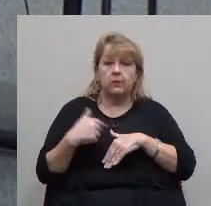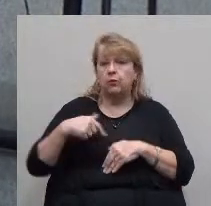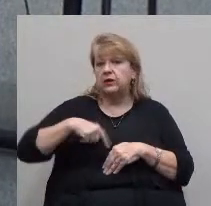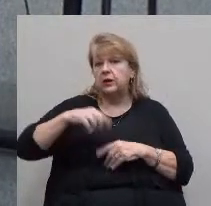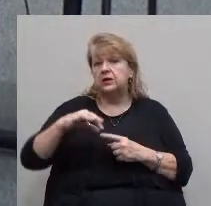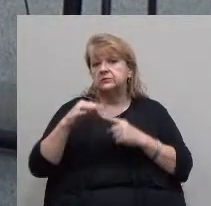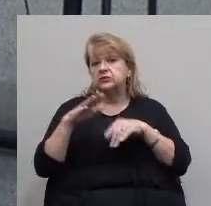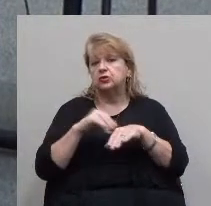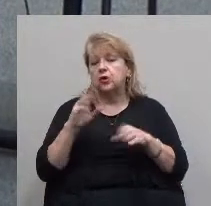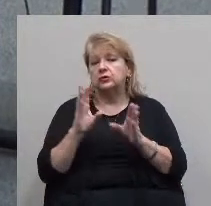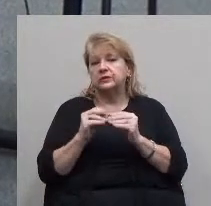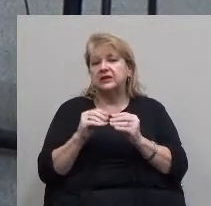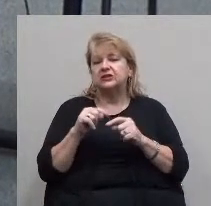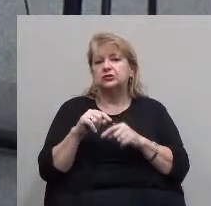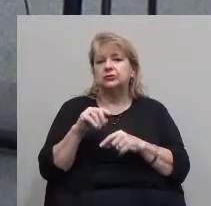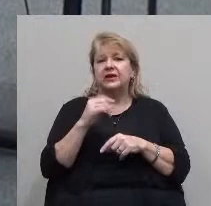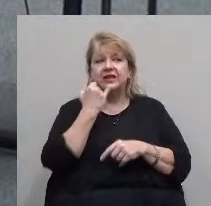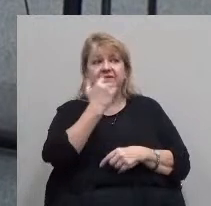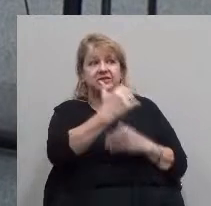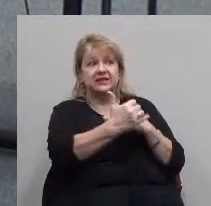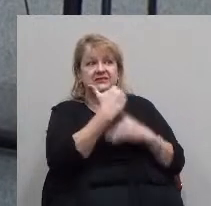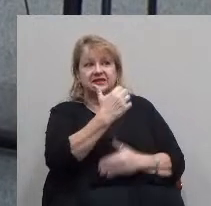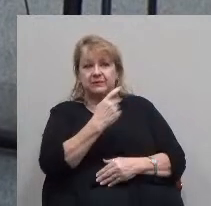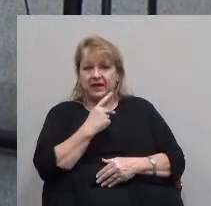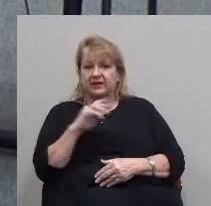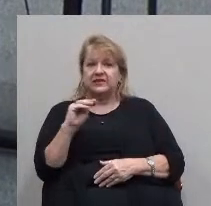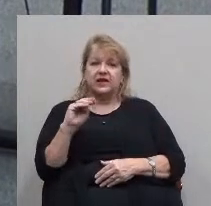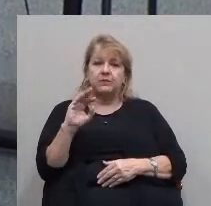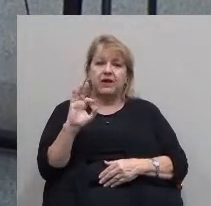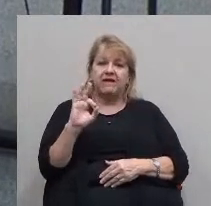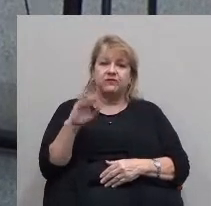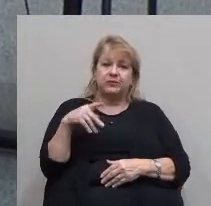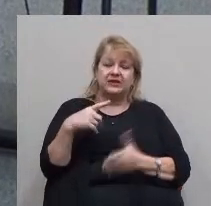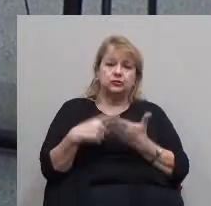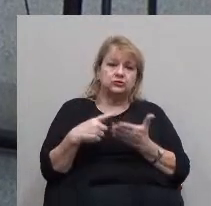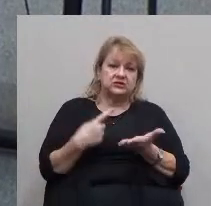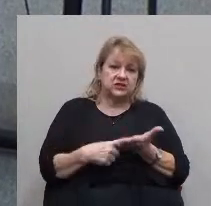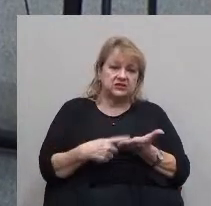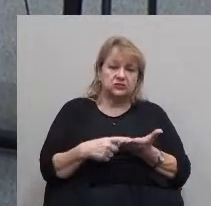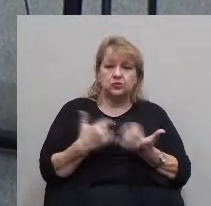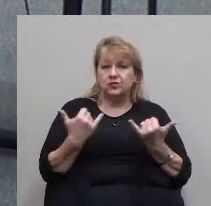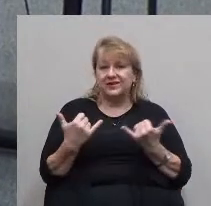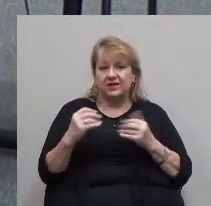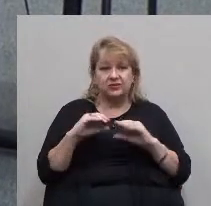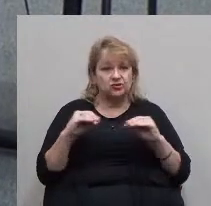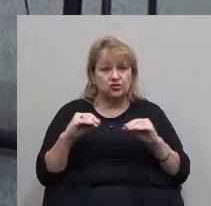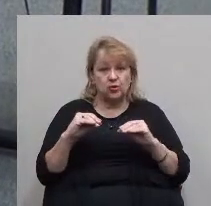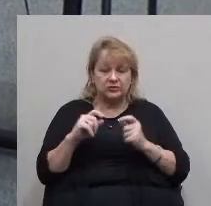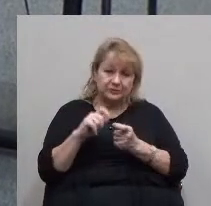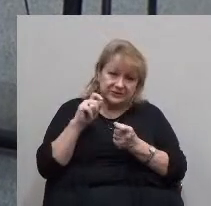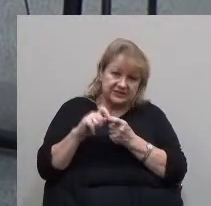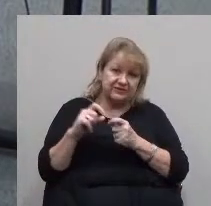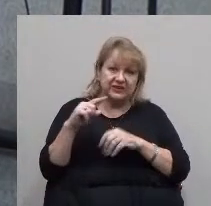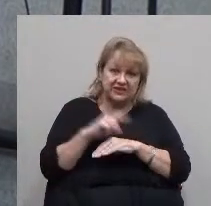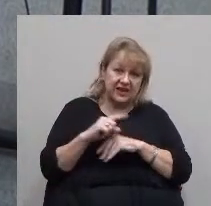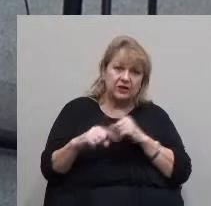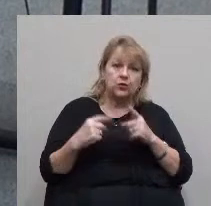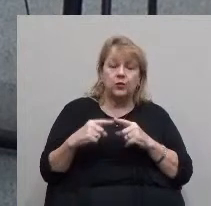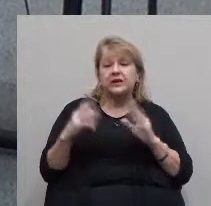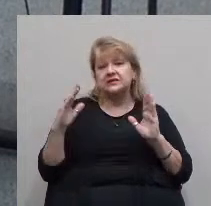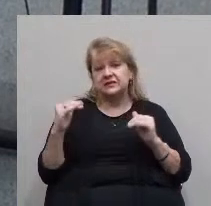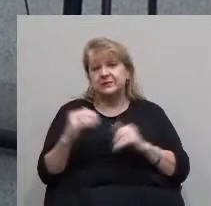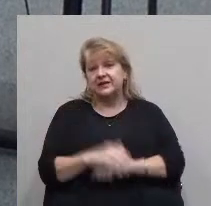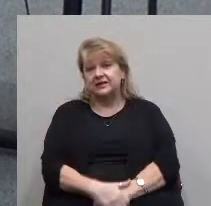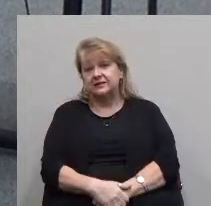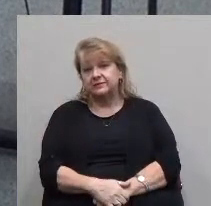to discuss the MFP if it's sent back. But as of right now, there's no hard dates on that item of when that would be